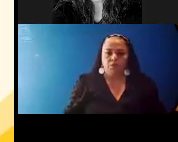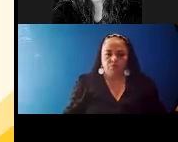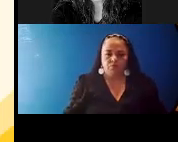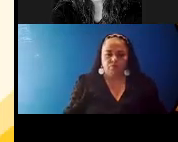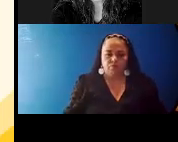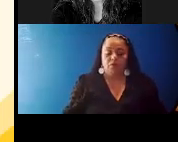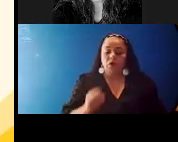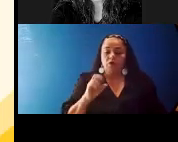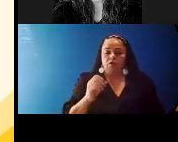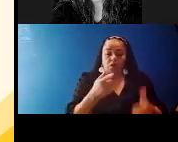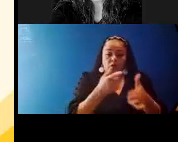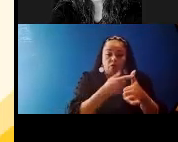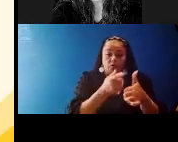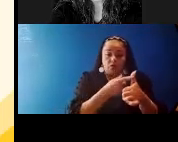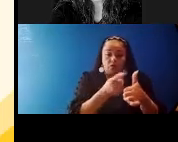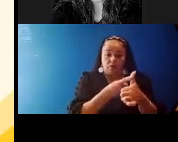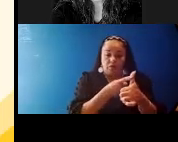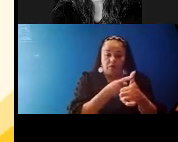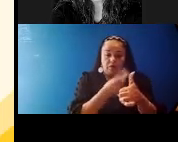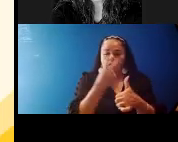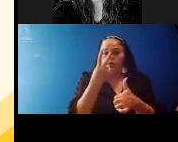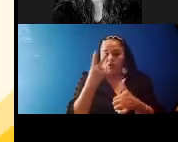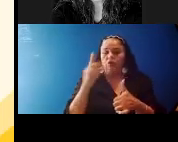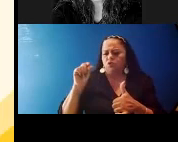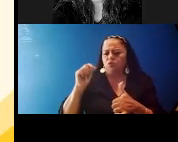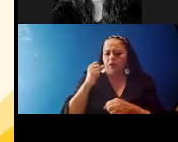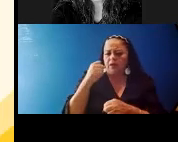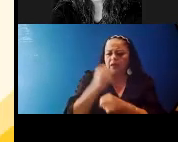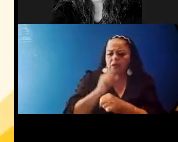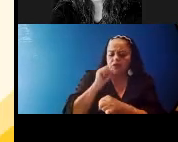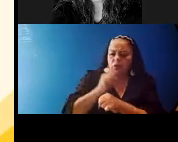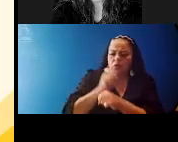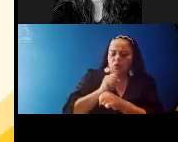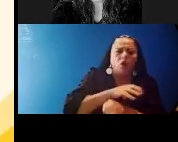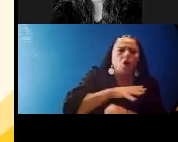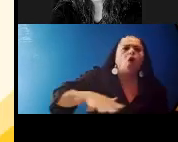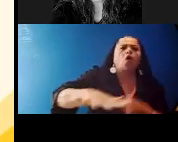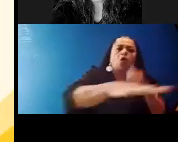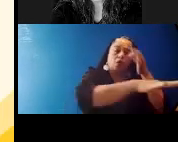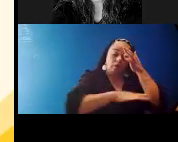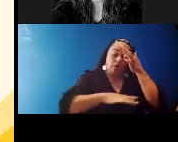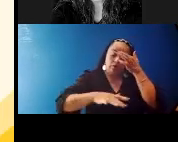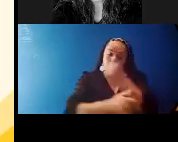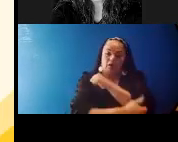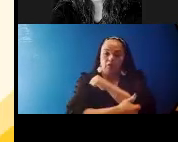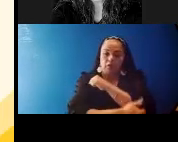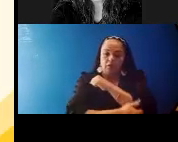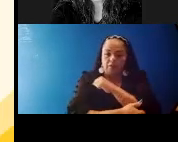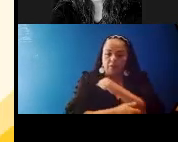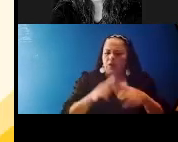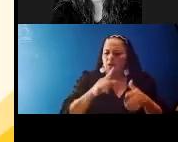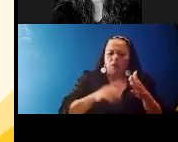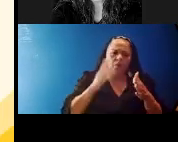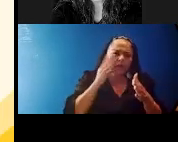So the first, and again, so this is from 2 decades of working across the country, working with folks, and really listening, right? Taking in, what do we hear from folks? What are we